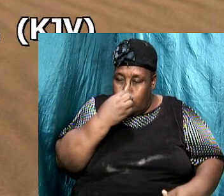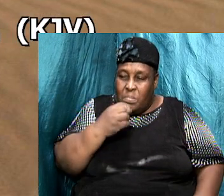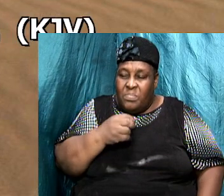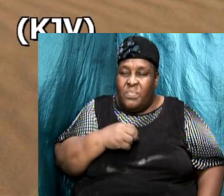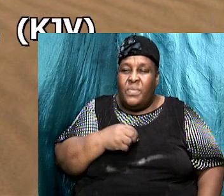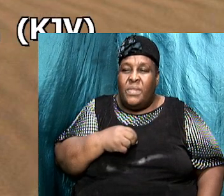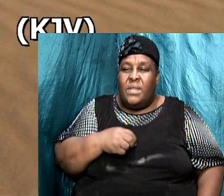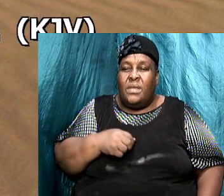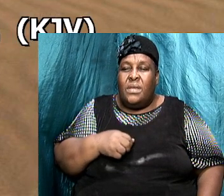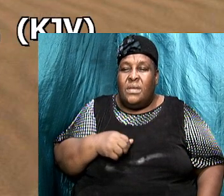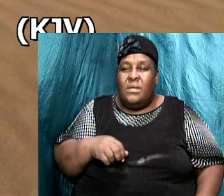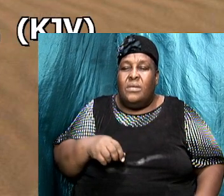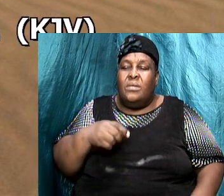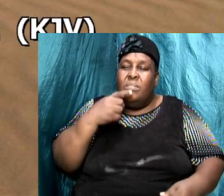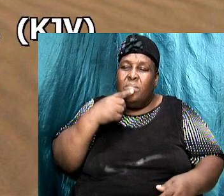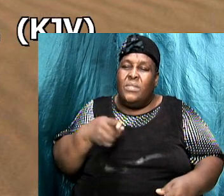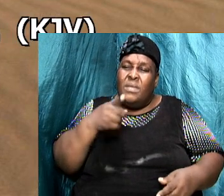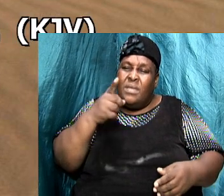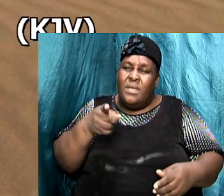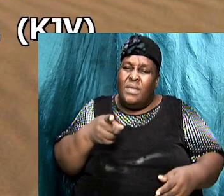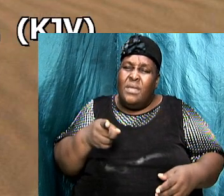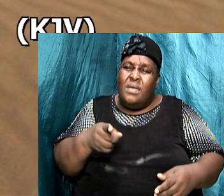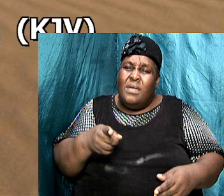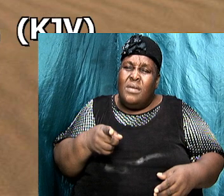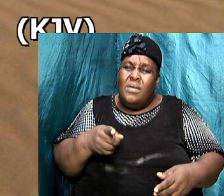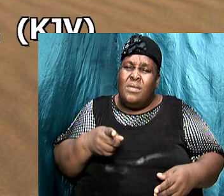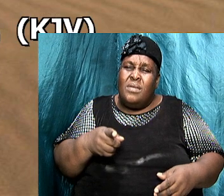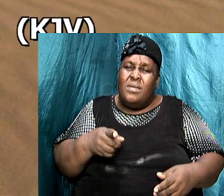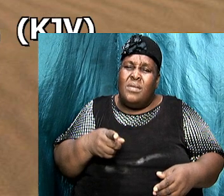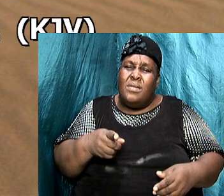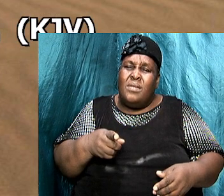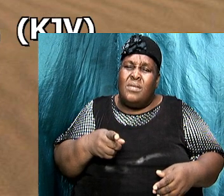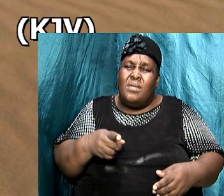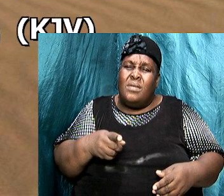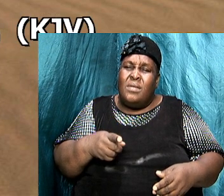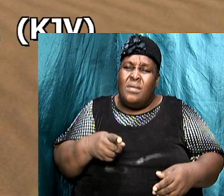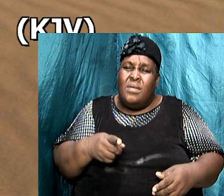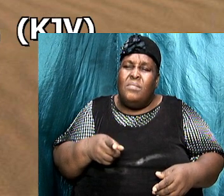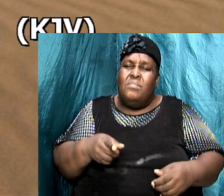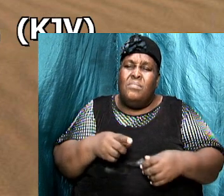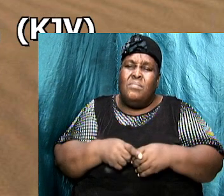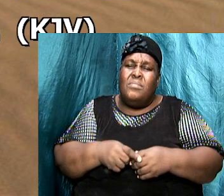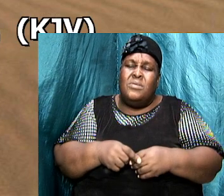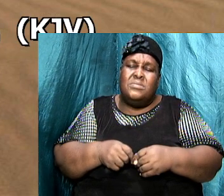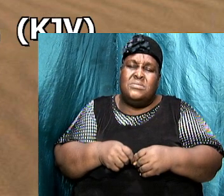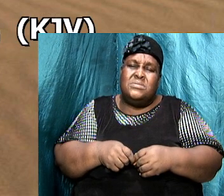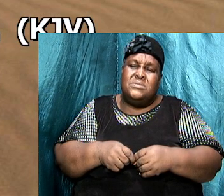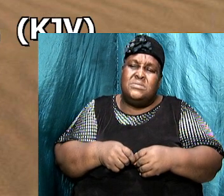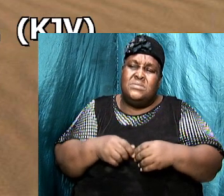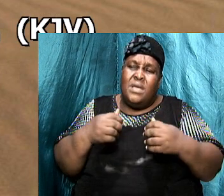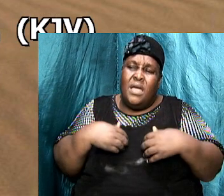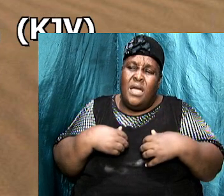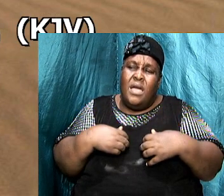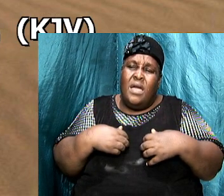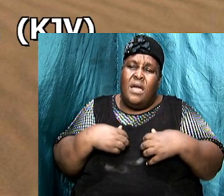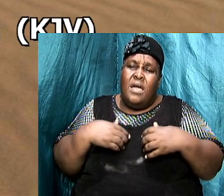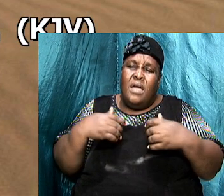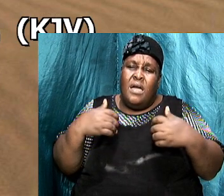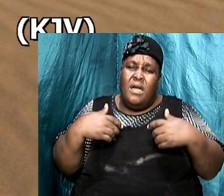But whosoever confesseth and forsaketh them shall have mercy.